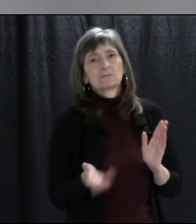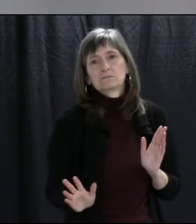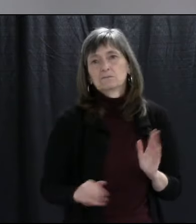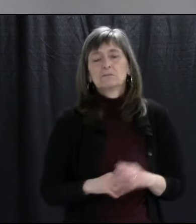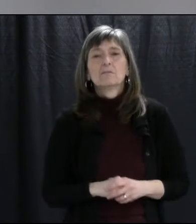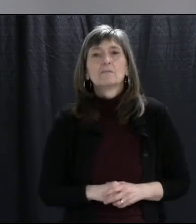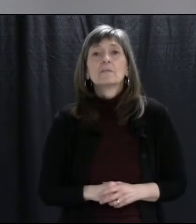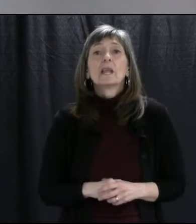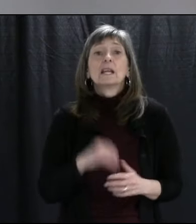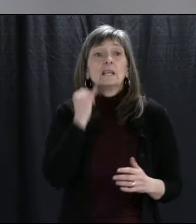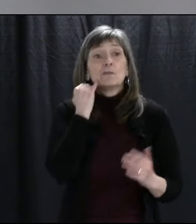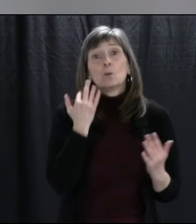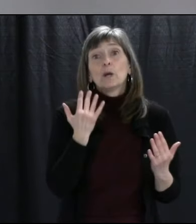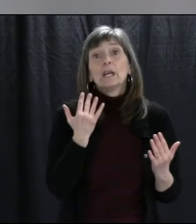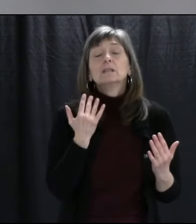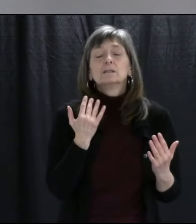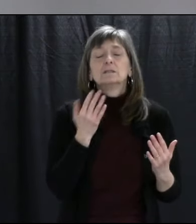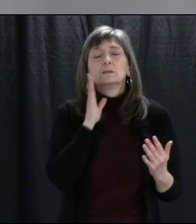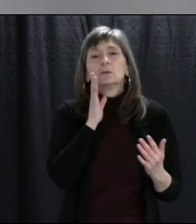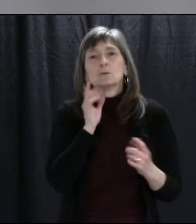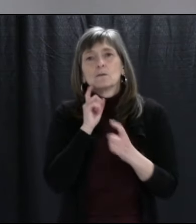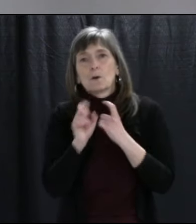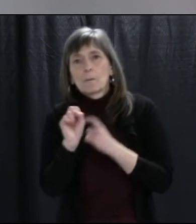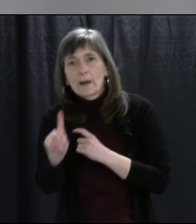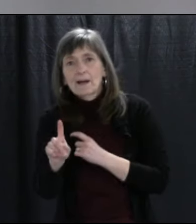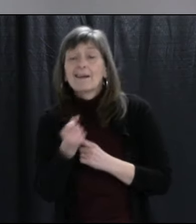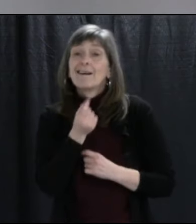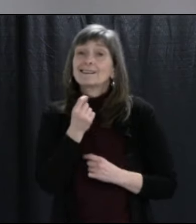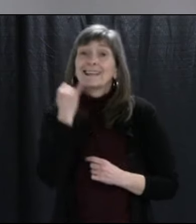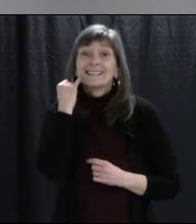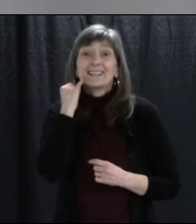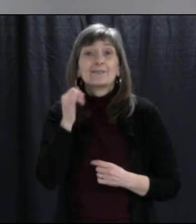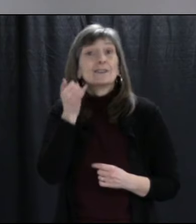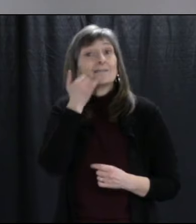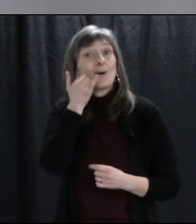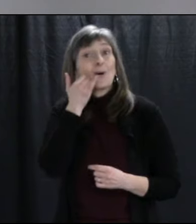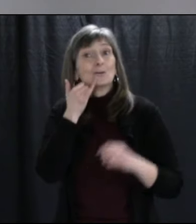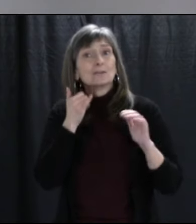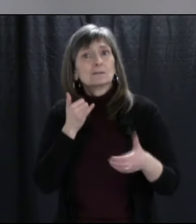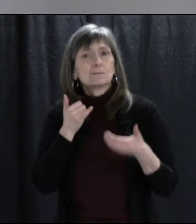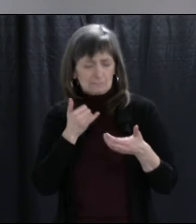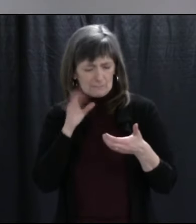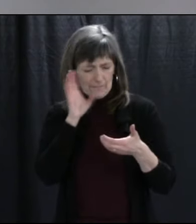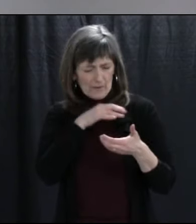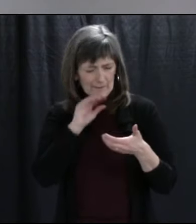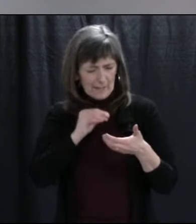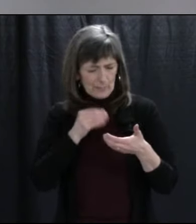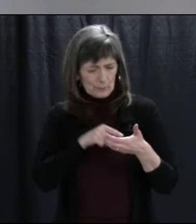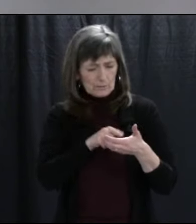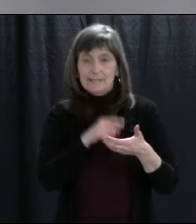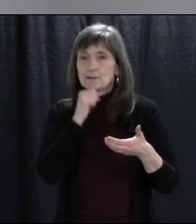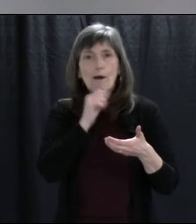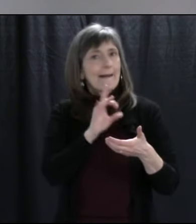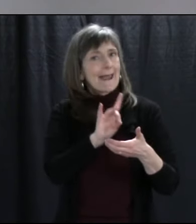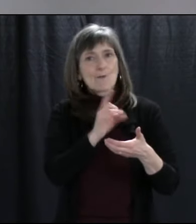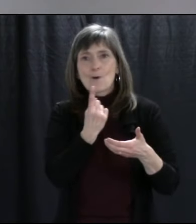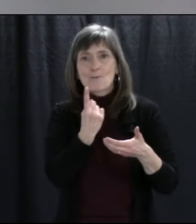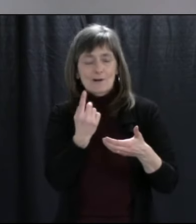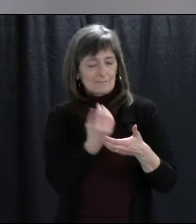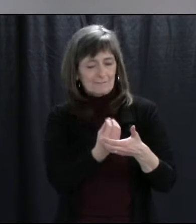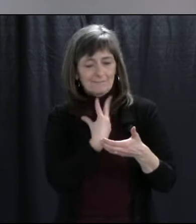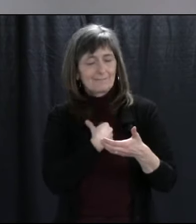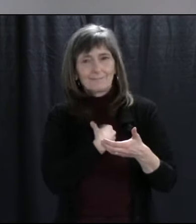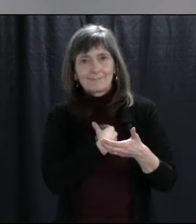will get a call back, it will be a number you may not recognize. Please pick it up. 811 will not leave a voicemail